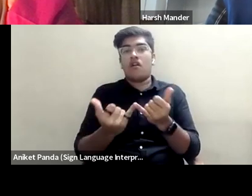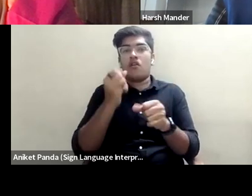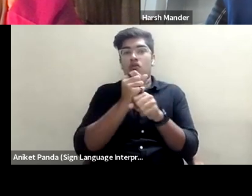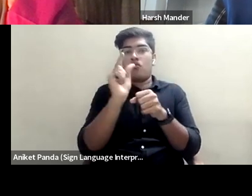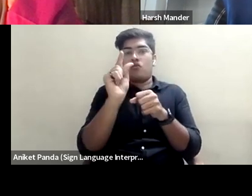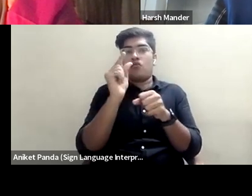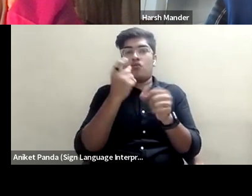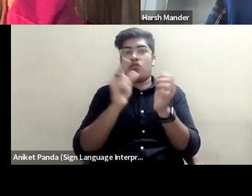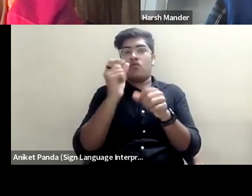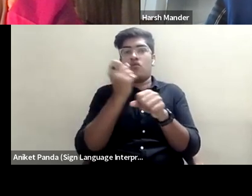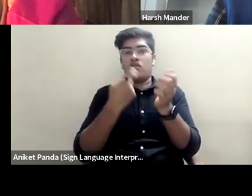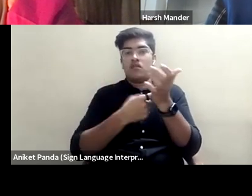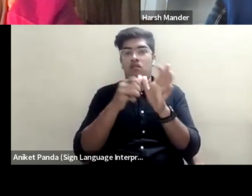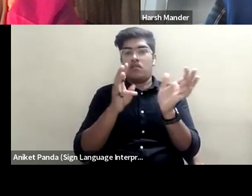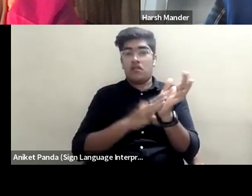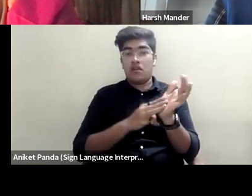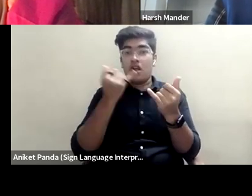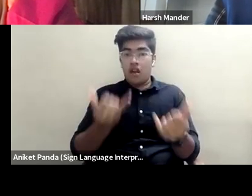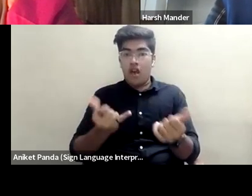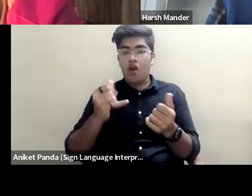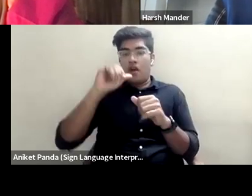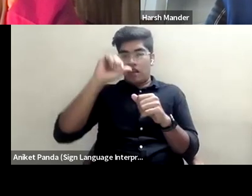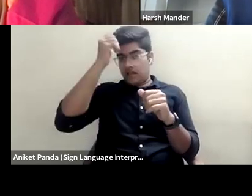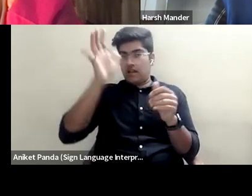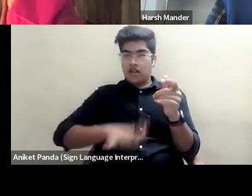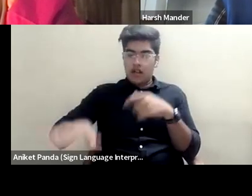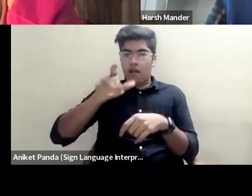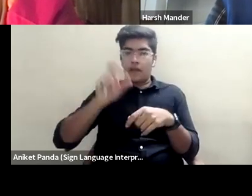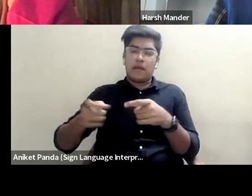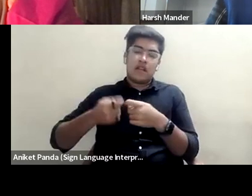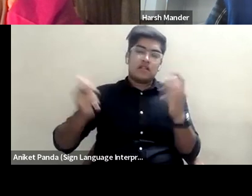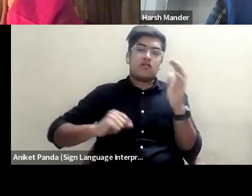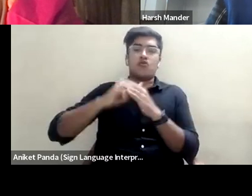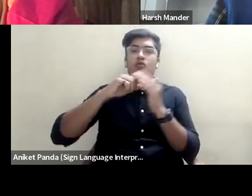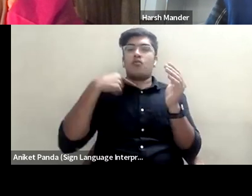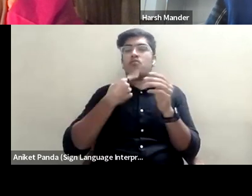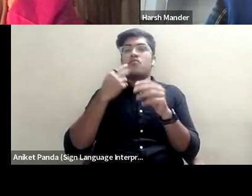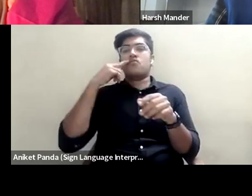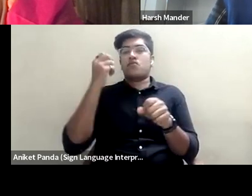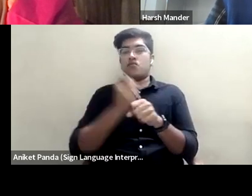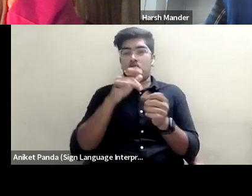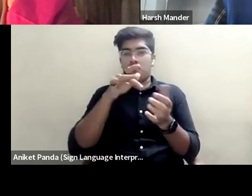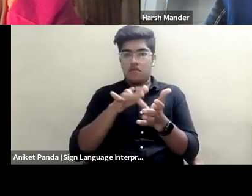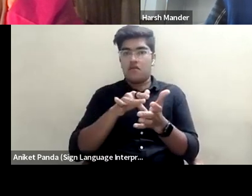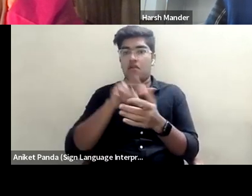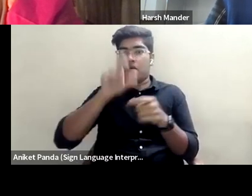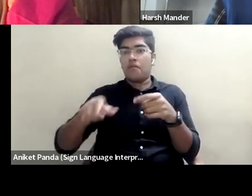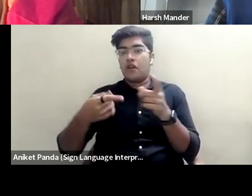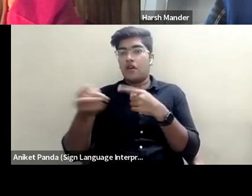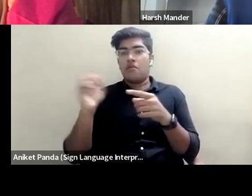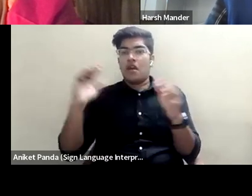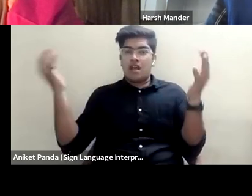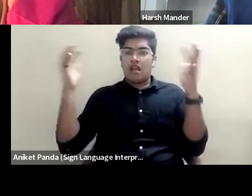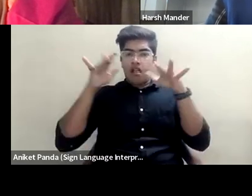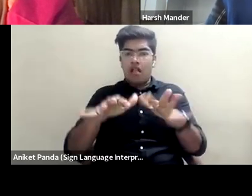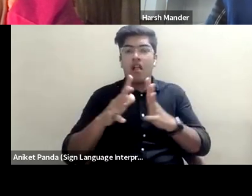city with the highest per capita income in the country. And we find people coming out in large numbers